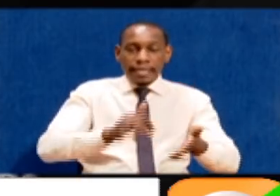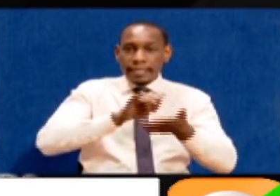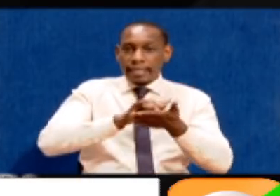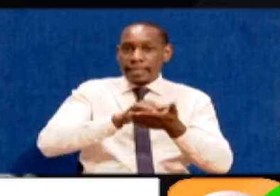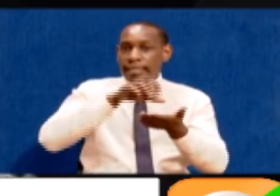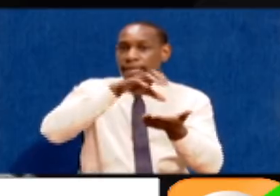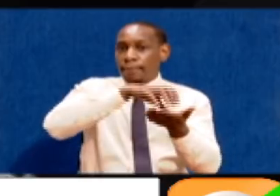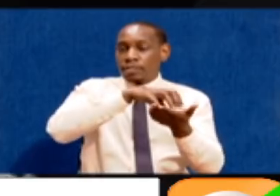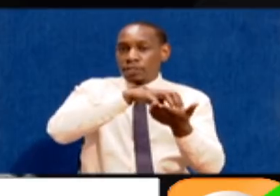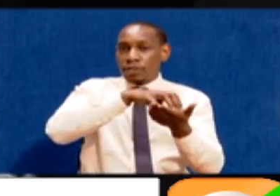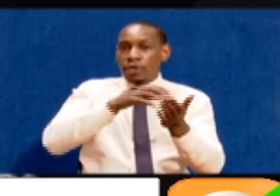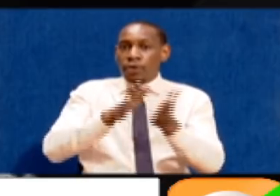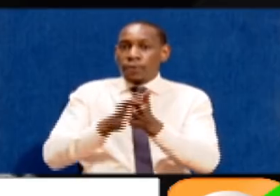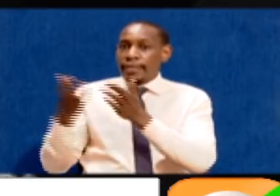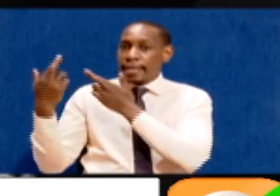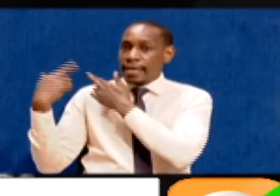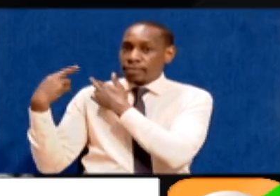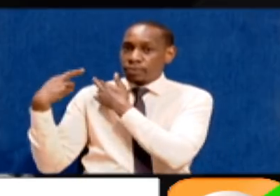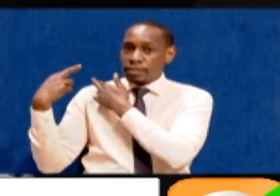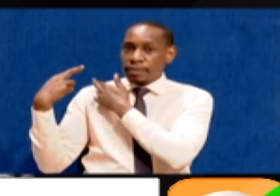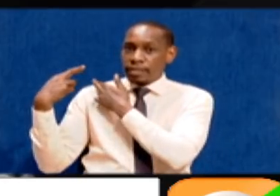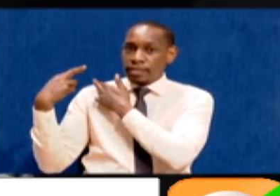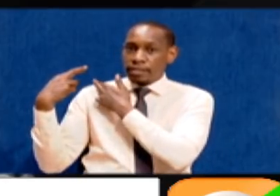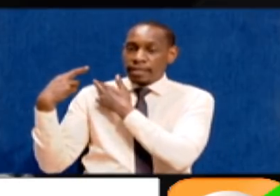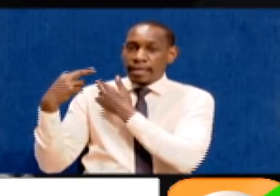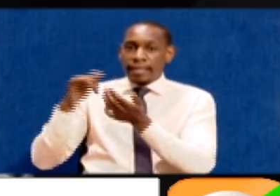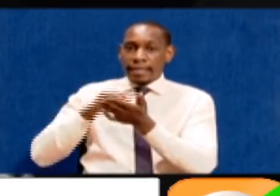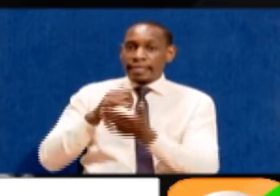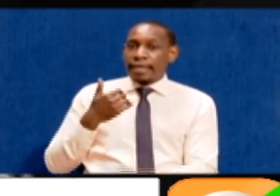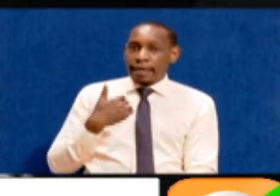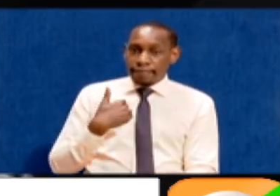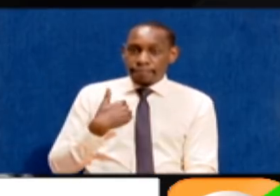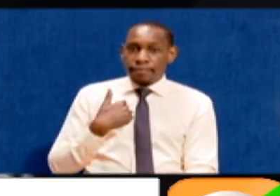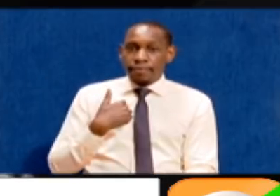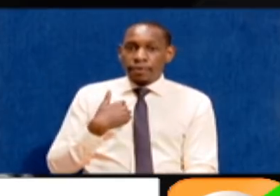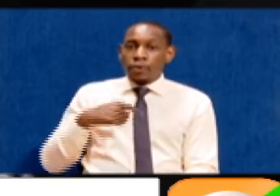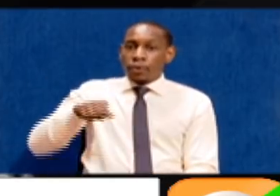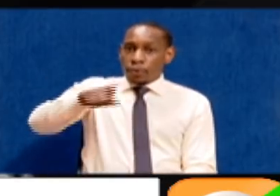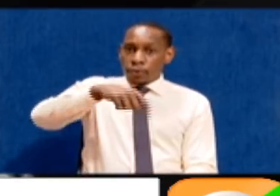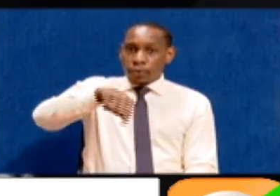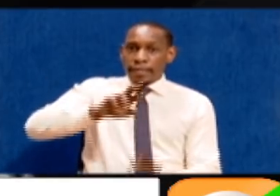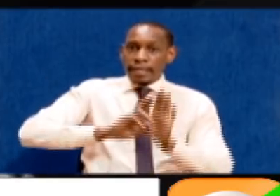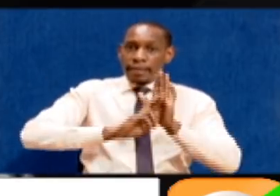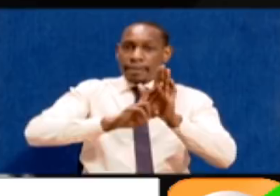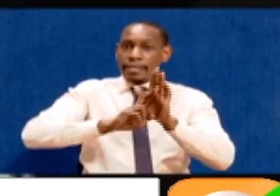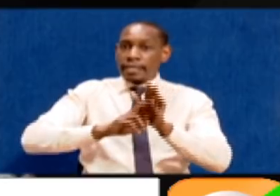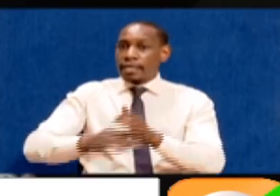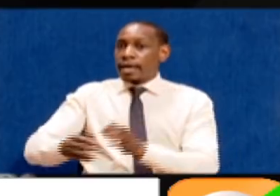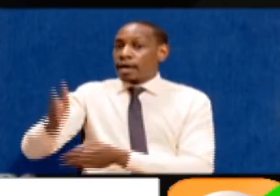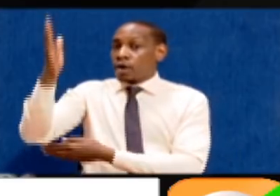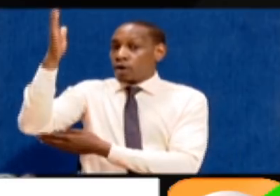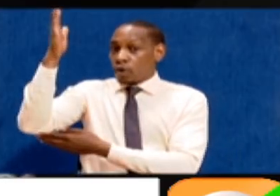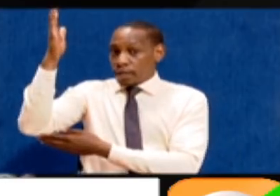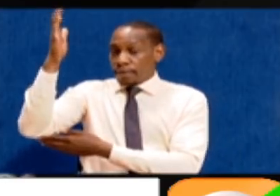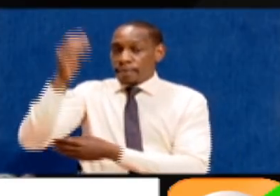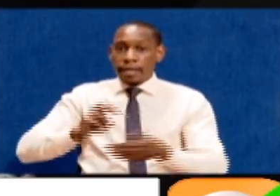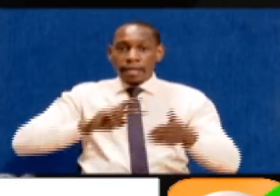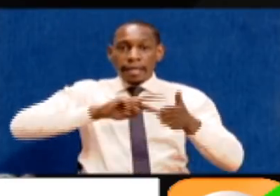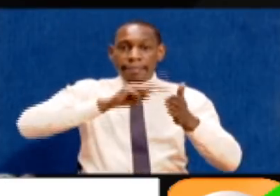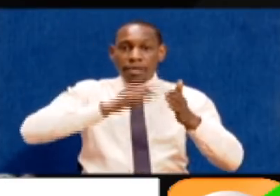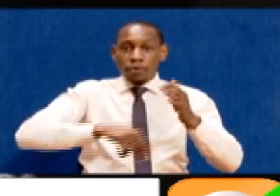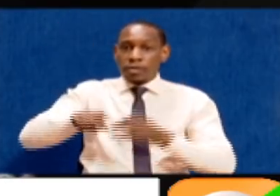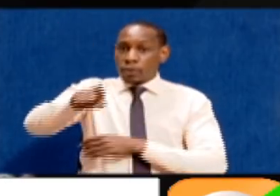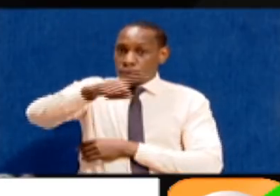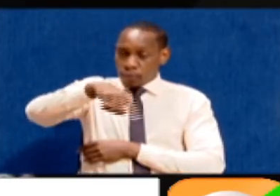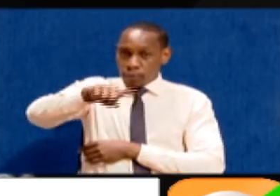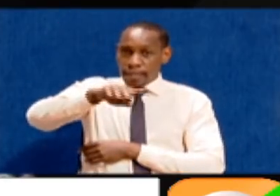the positions and the responsibilities we carry on behalf of God. And therefore,